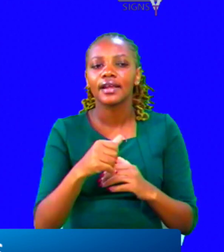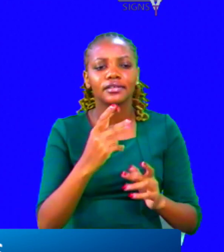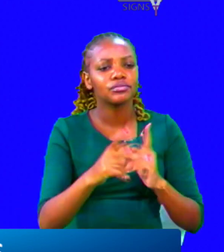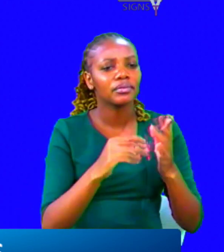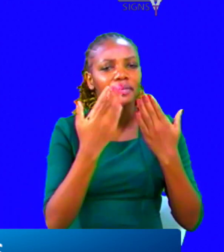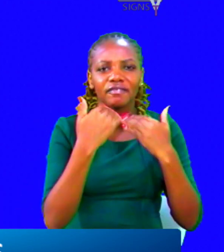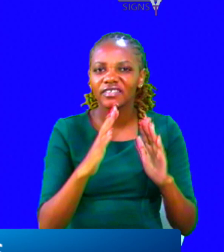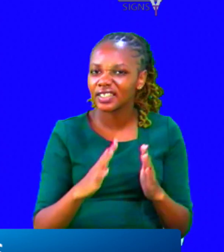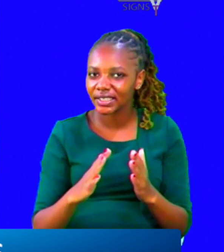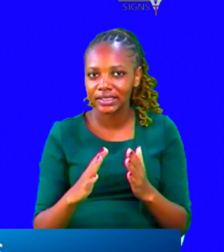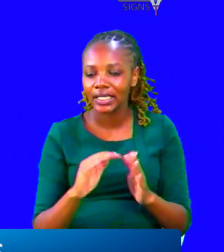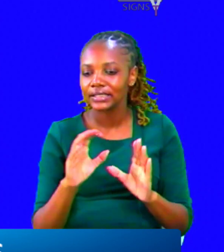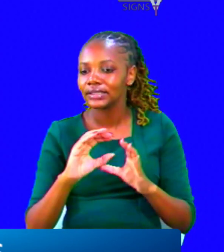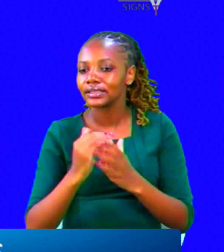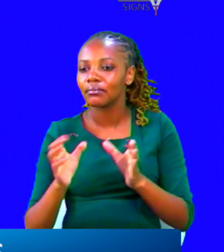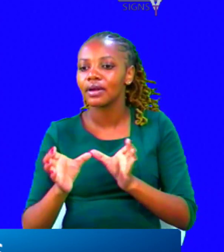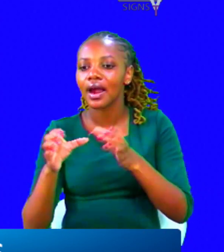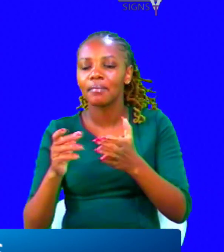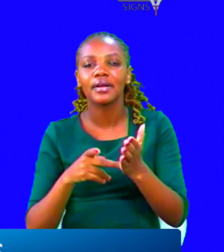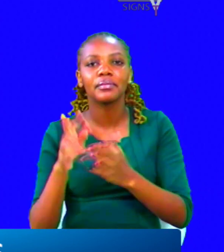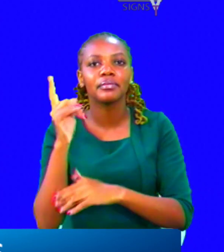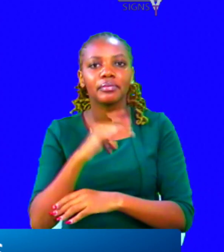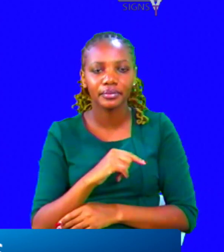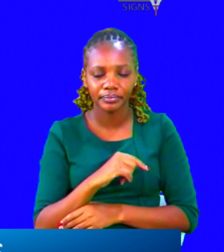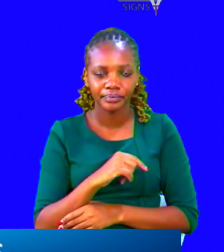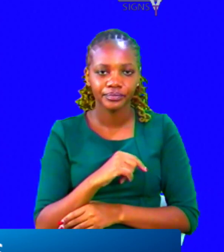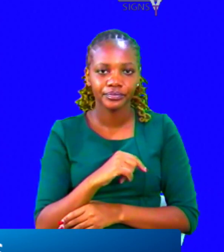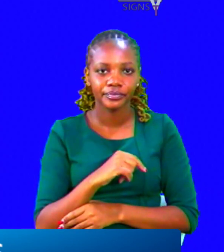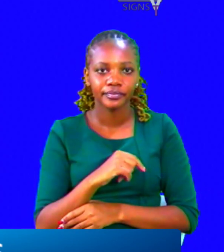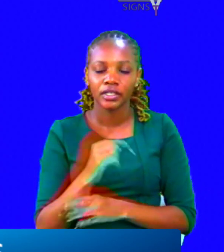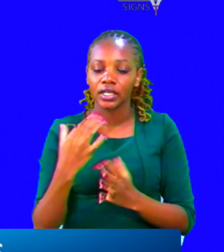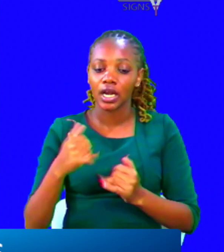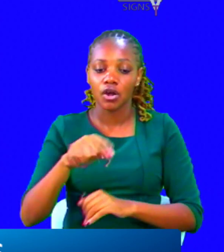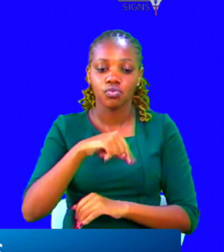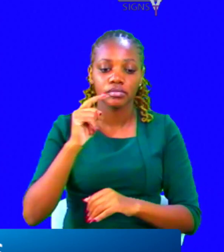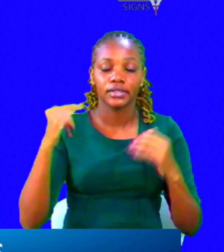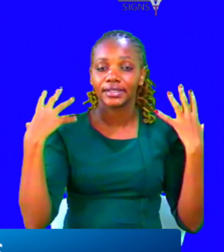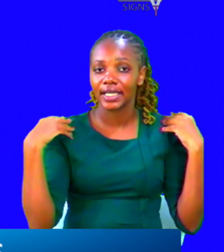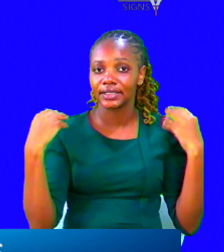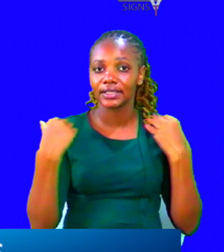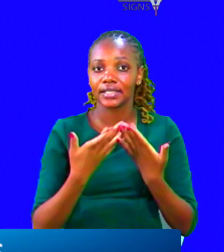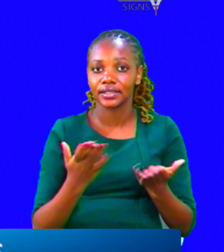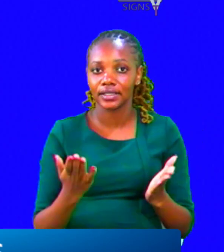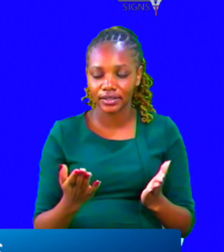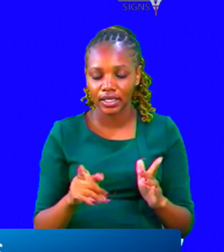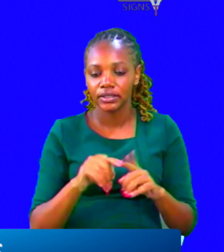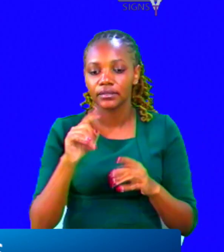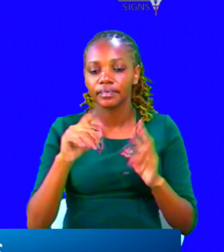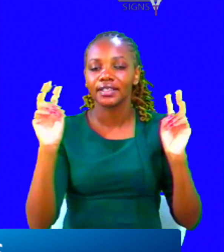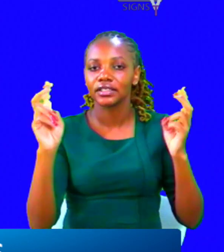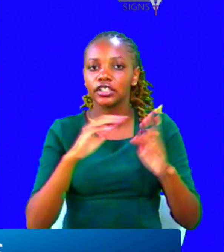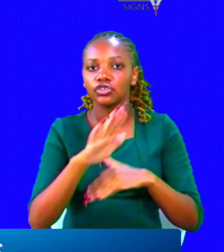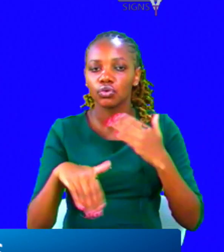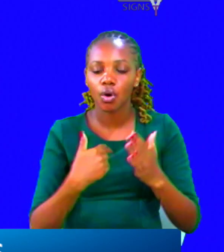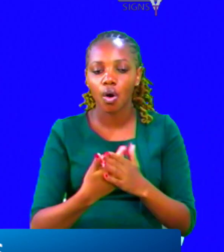Salaries have already been processed and paid. We are not persuaded that we should exercise this jurisdiction at this stage, in view of